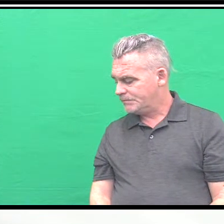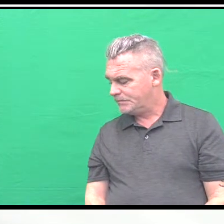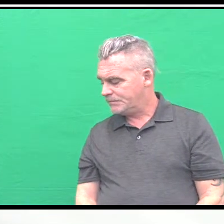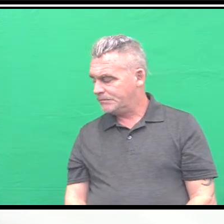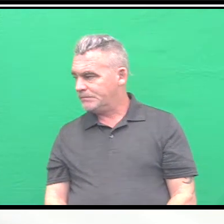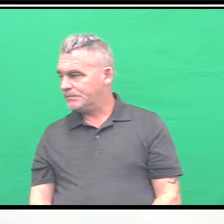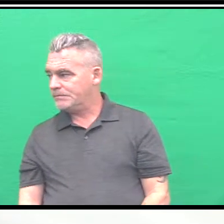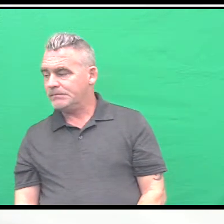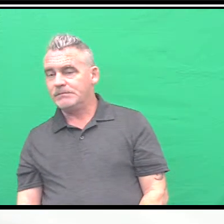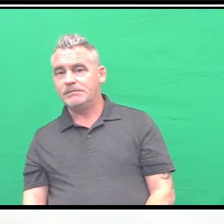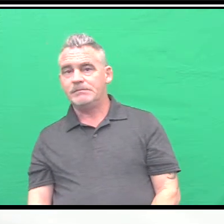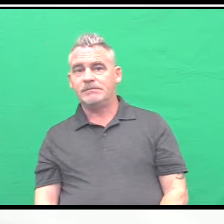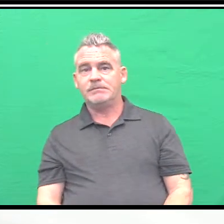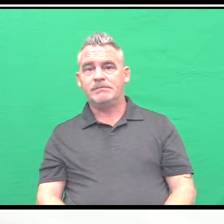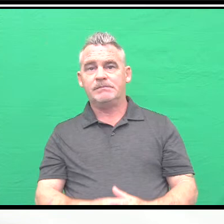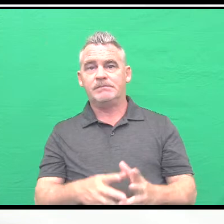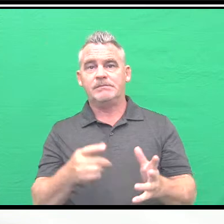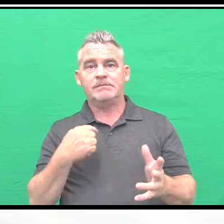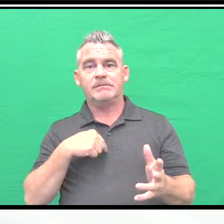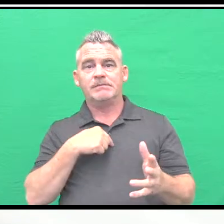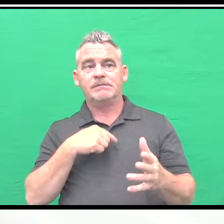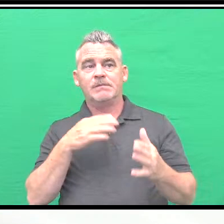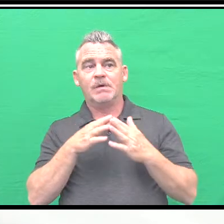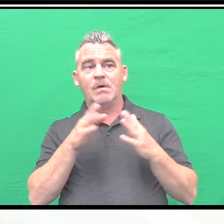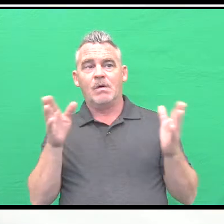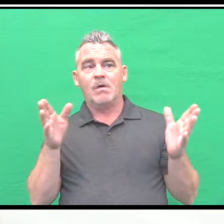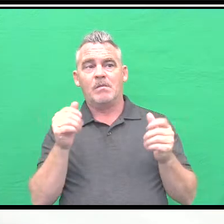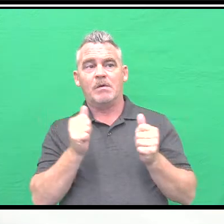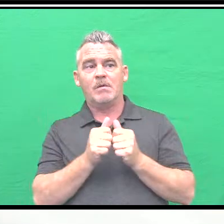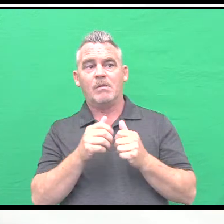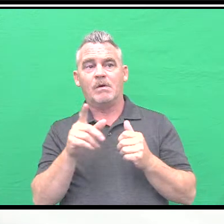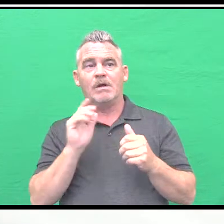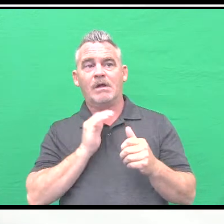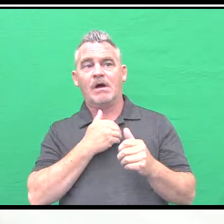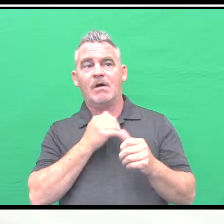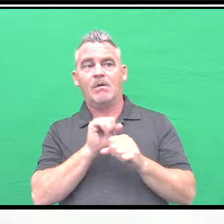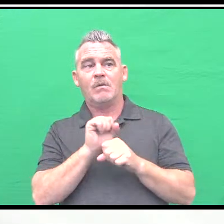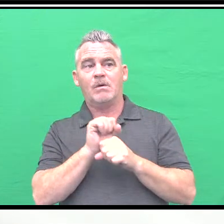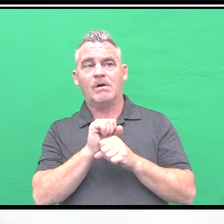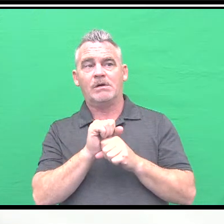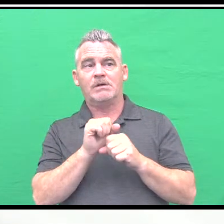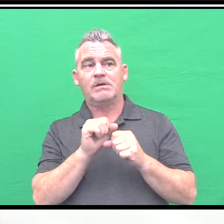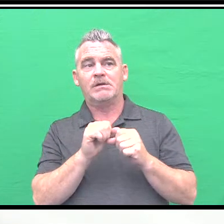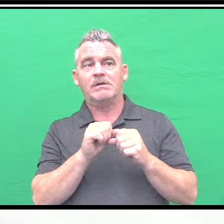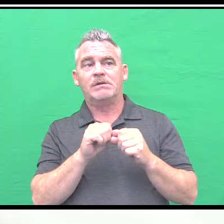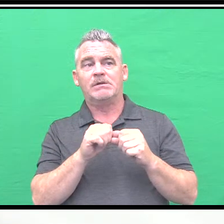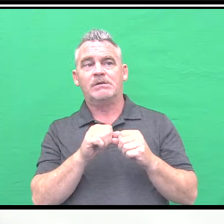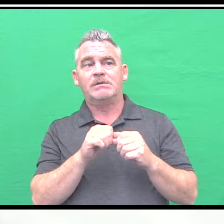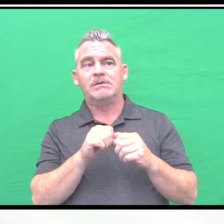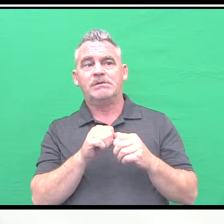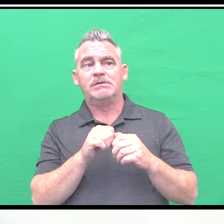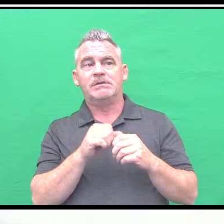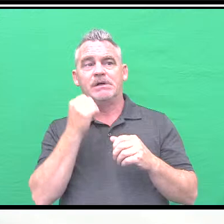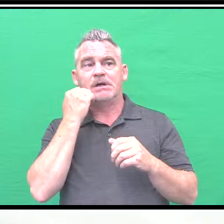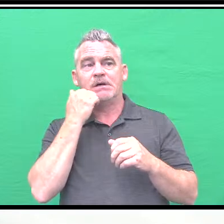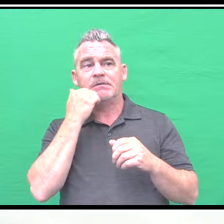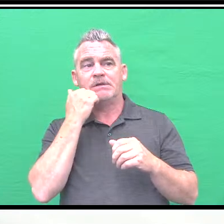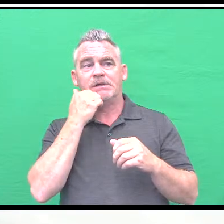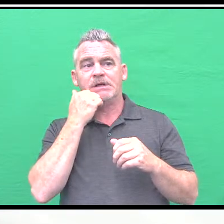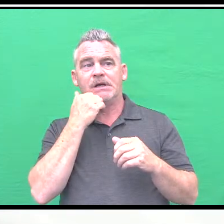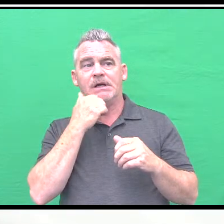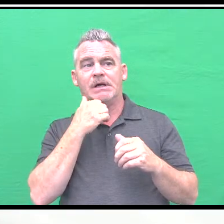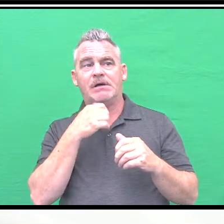we were open with our essential workers most of the time here on a day-to-day basis. And then